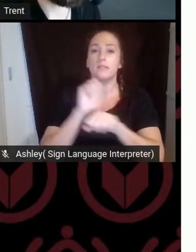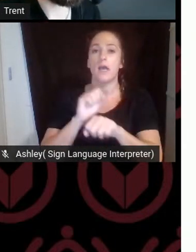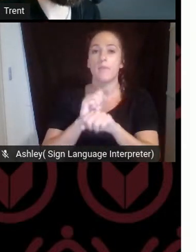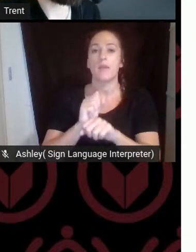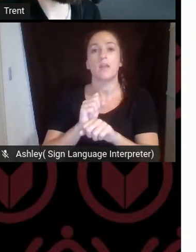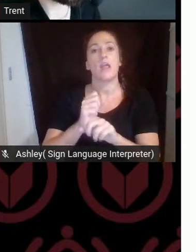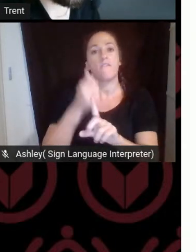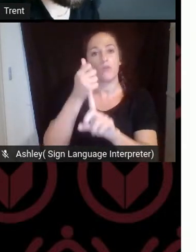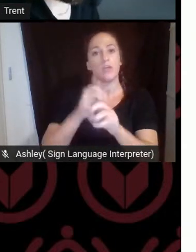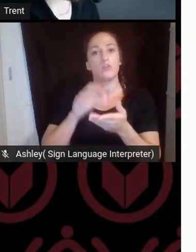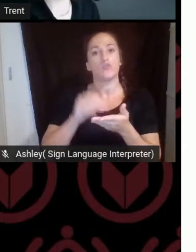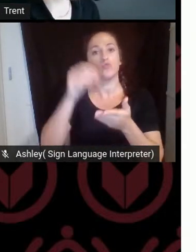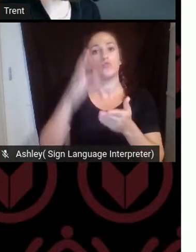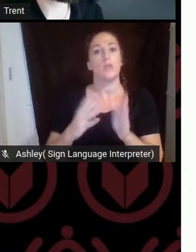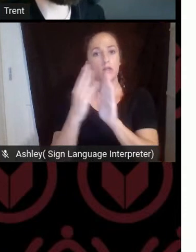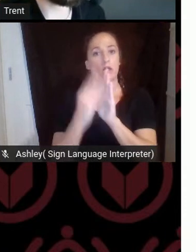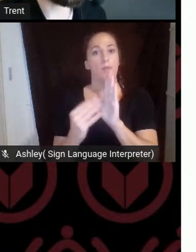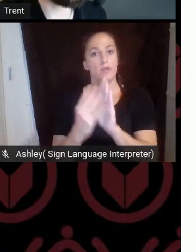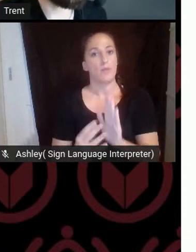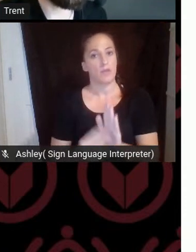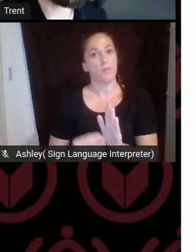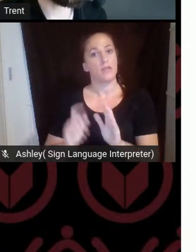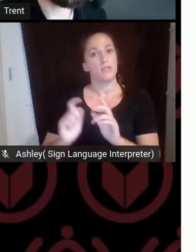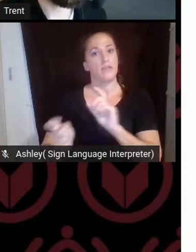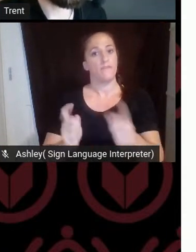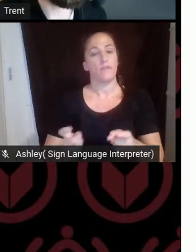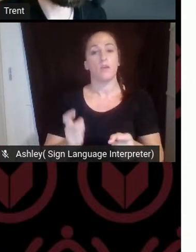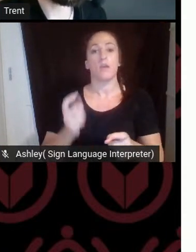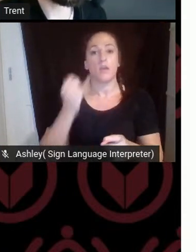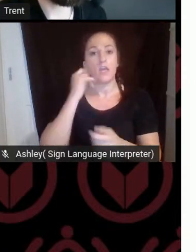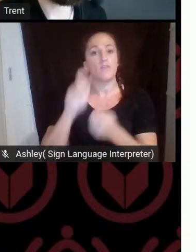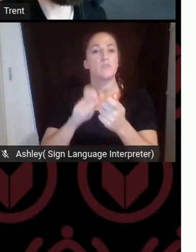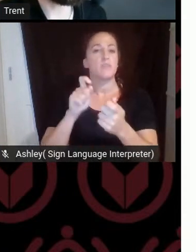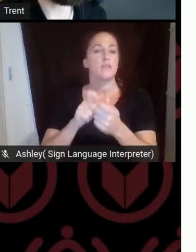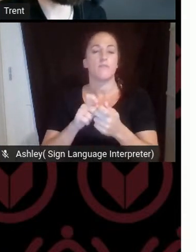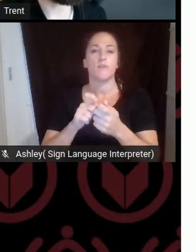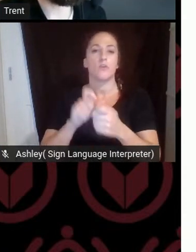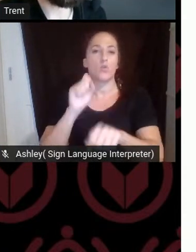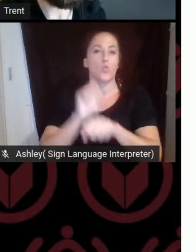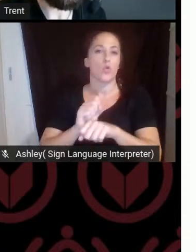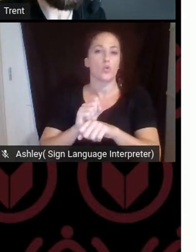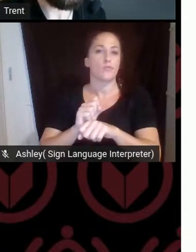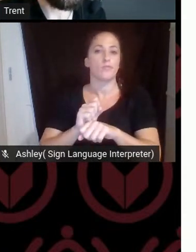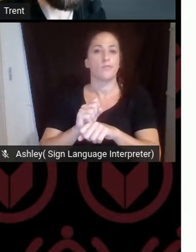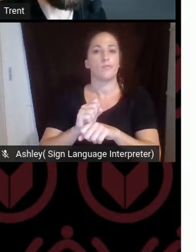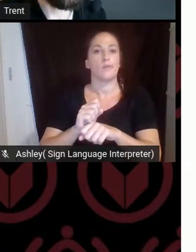student. Let's say that this assignment's going to be 10 points. I can set up due dates